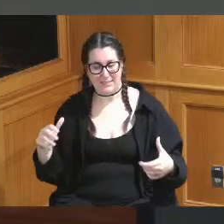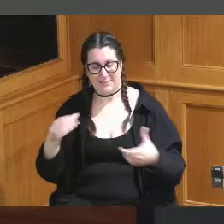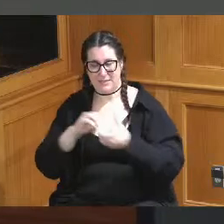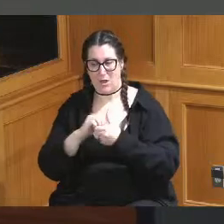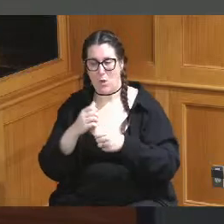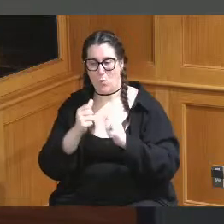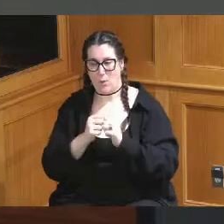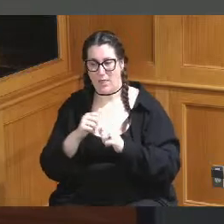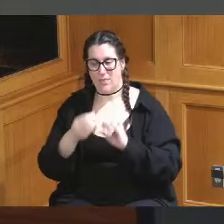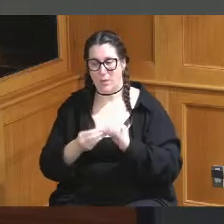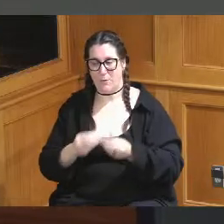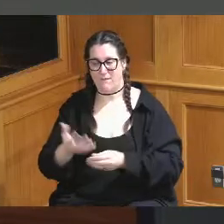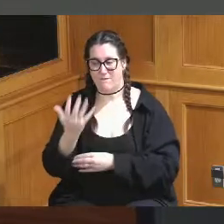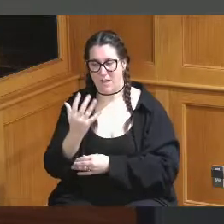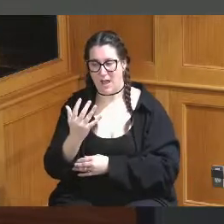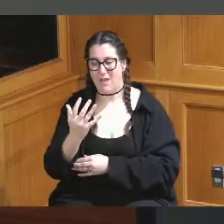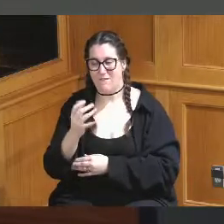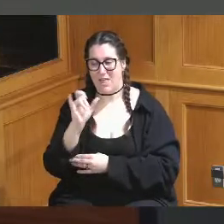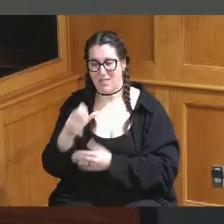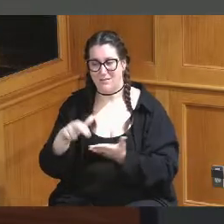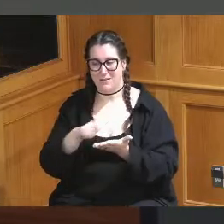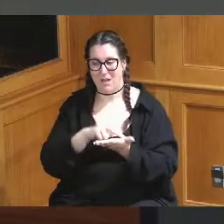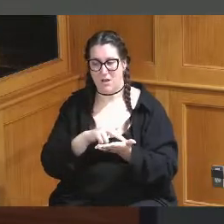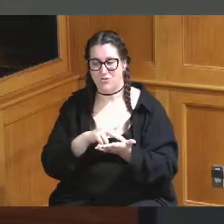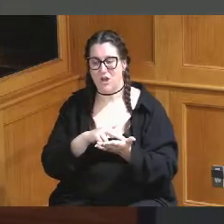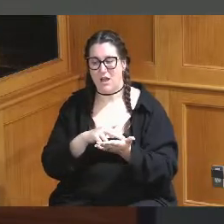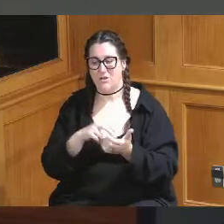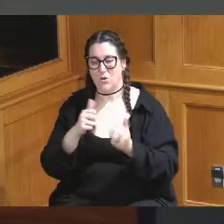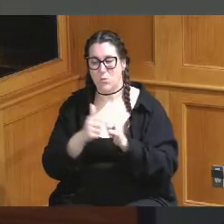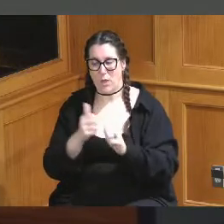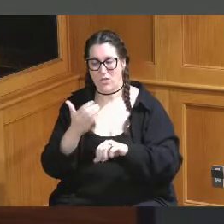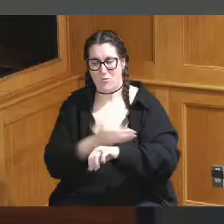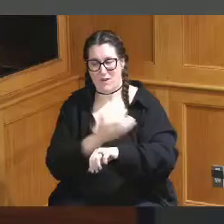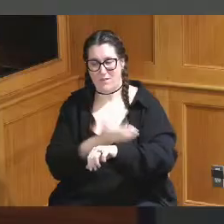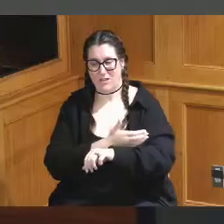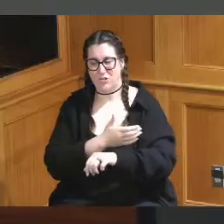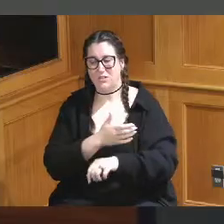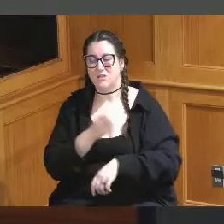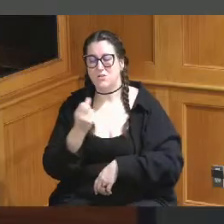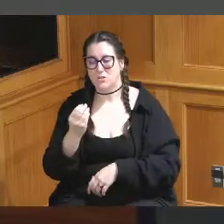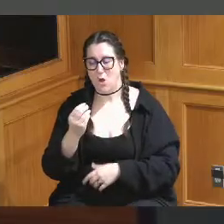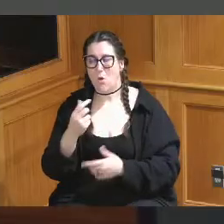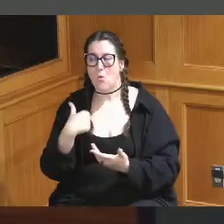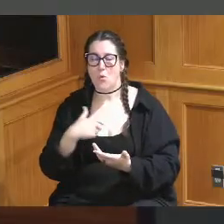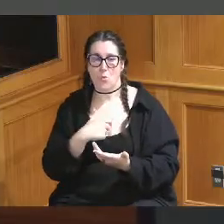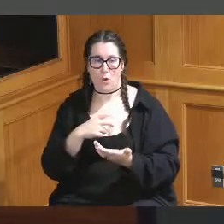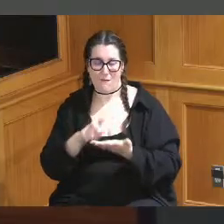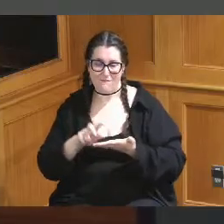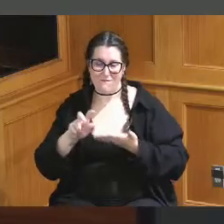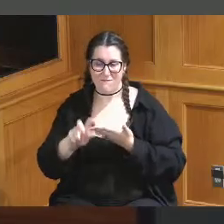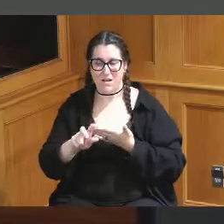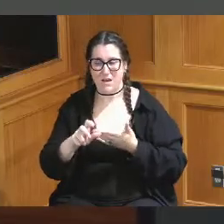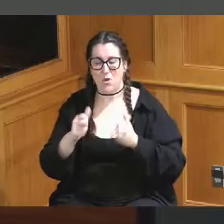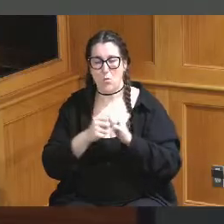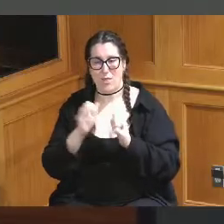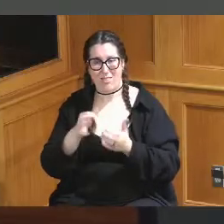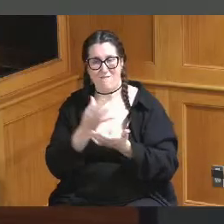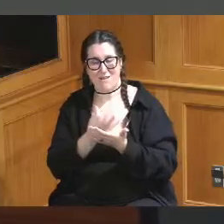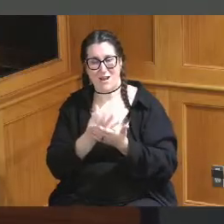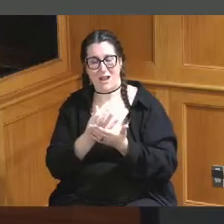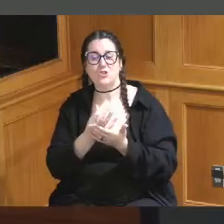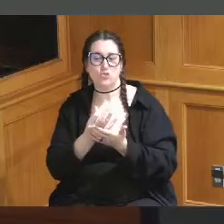5, which is the award of a contract related to the renovation. So this is a budget adjustment to fund the renovation in accordance with the financial model we have